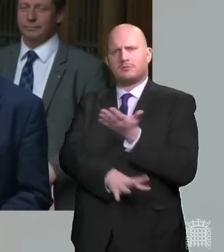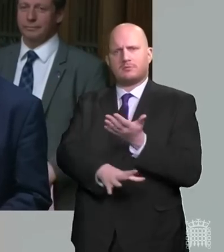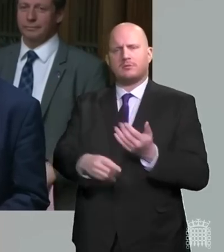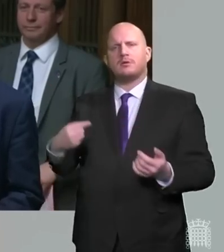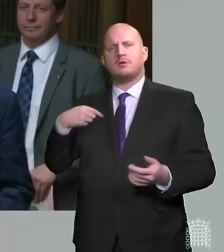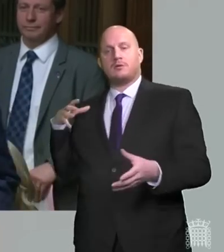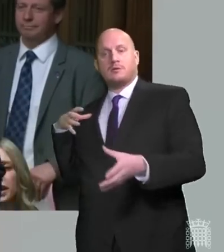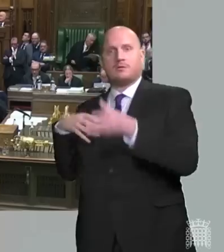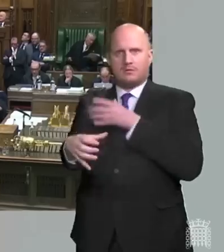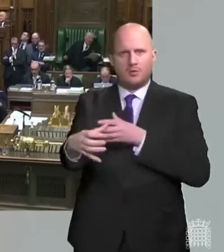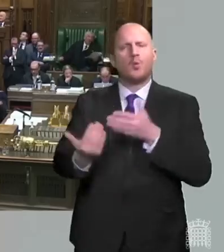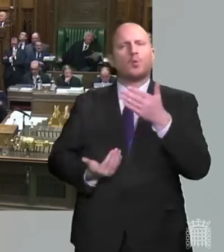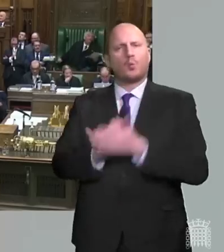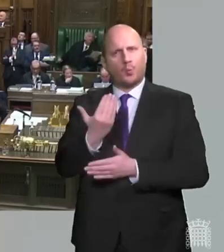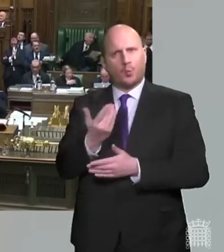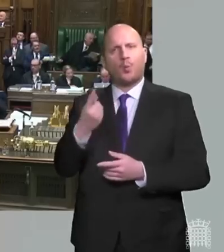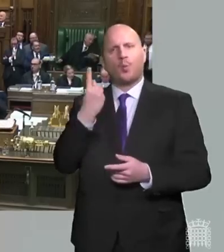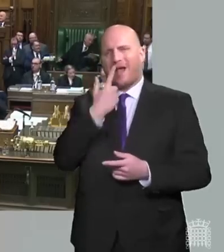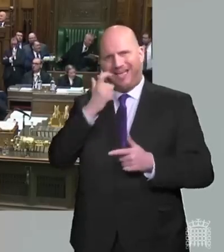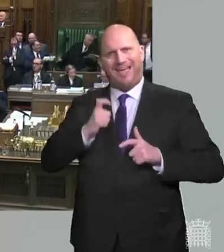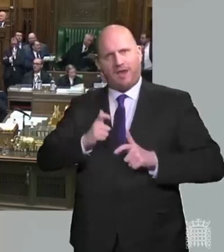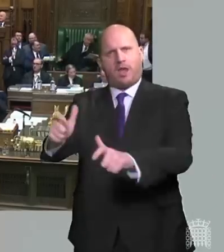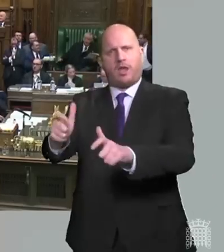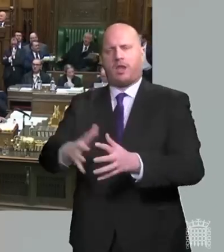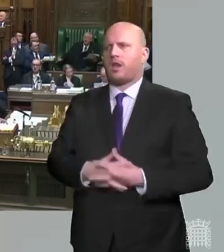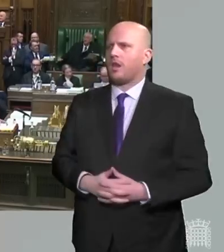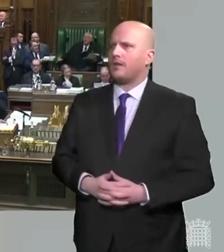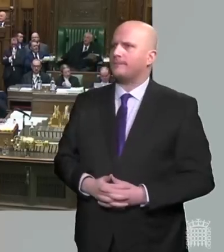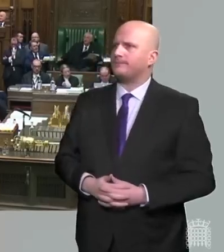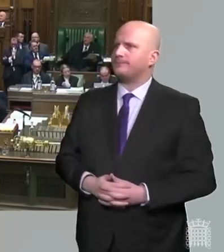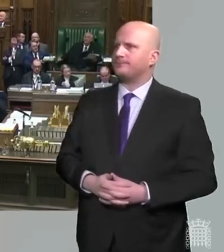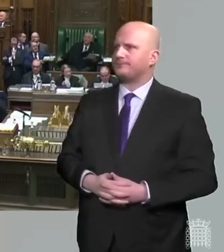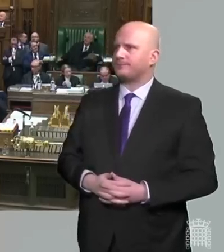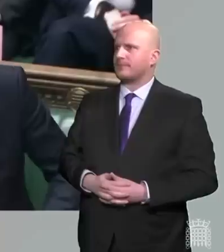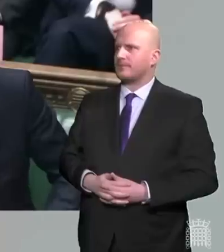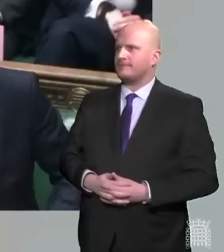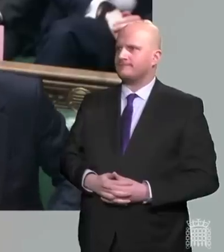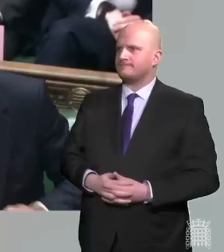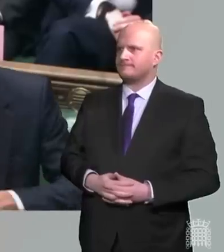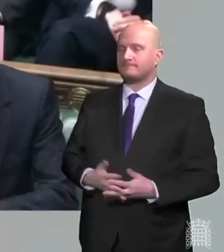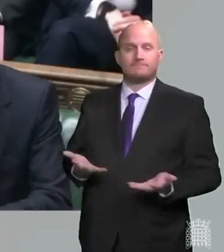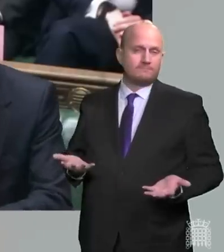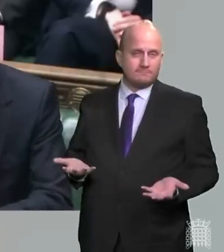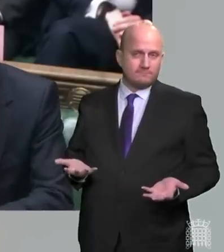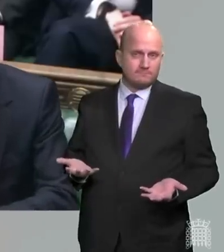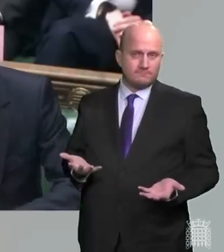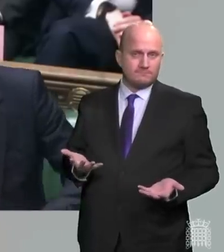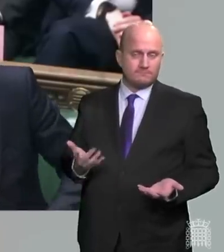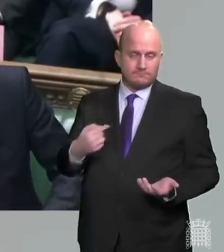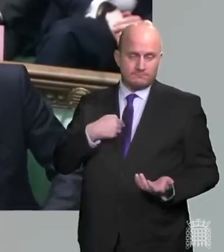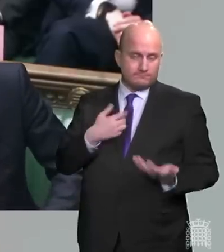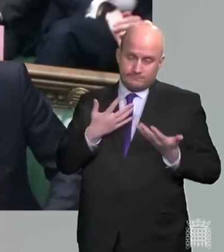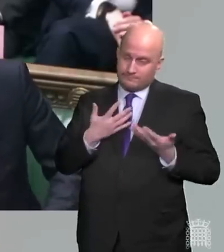my constituents. Well, Mr Speaker, we have been clear that the current service is simply not